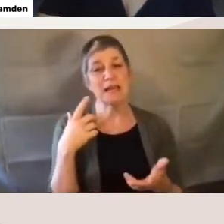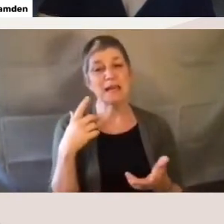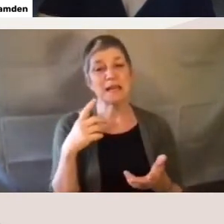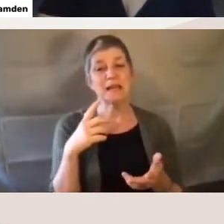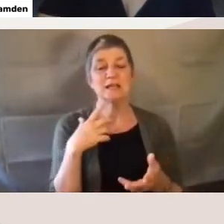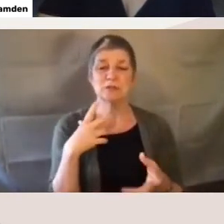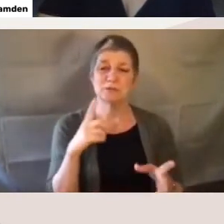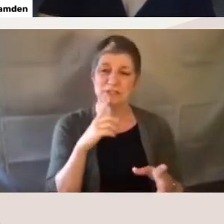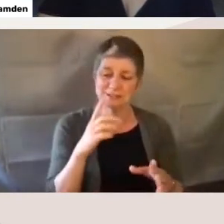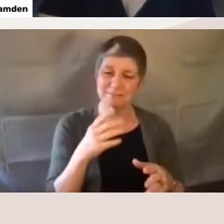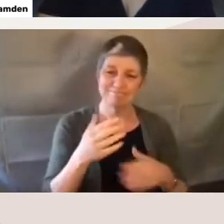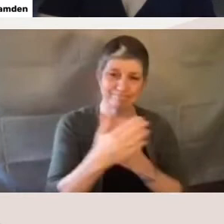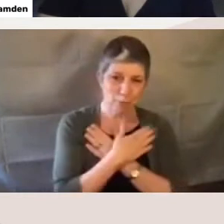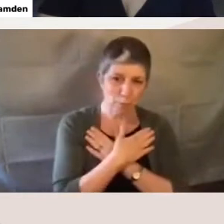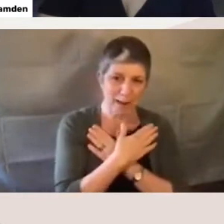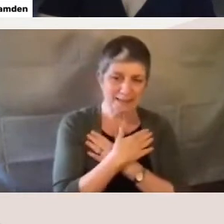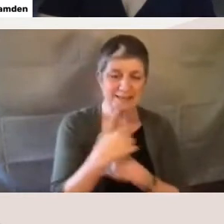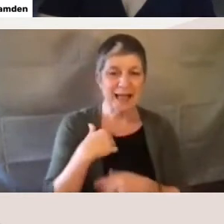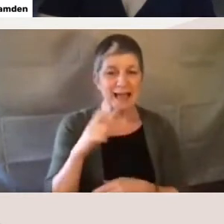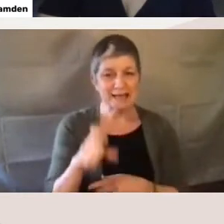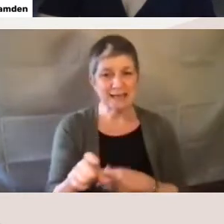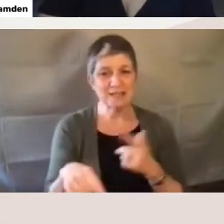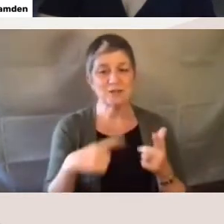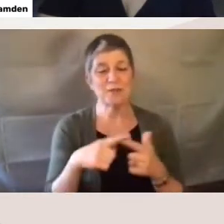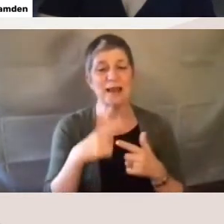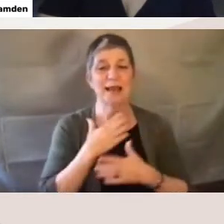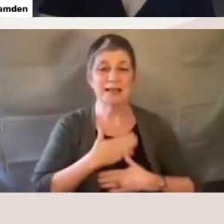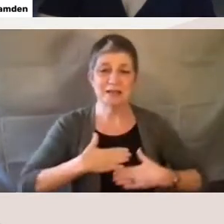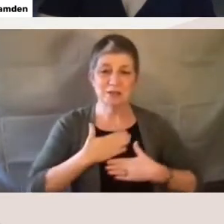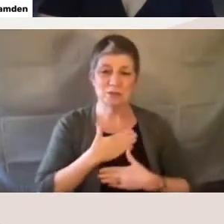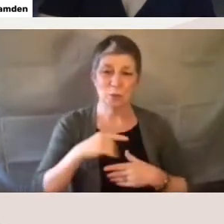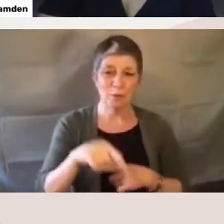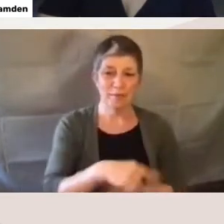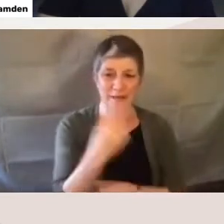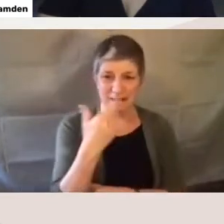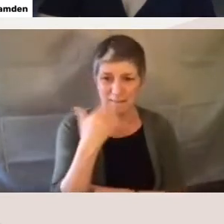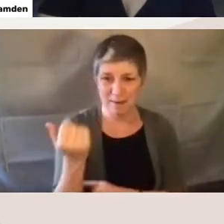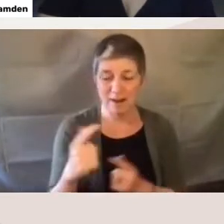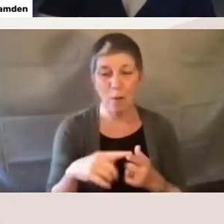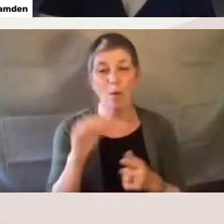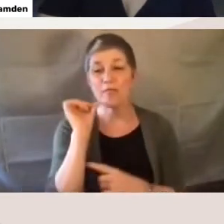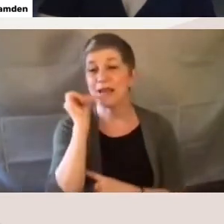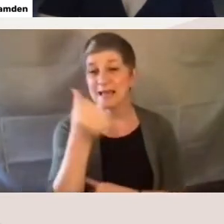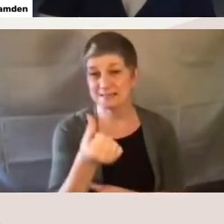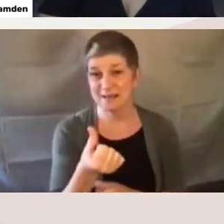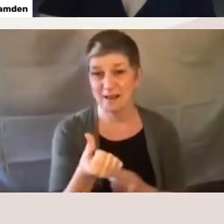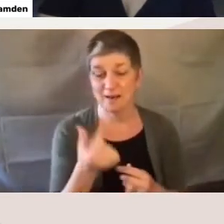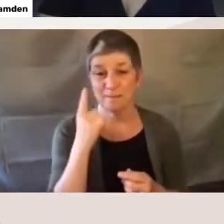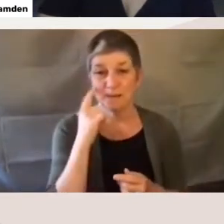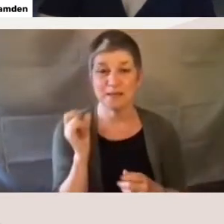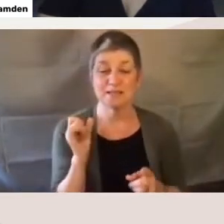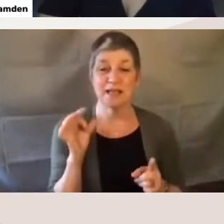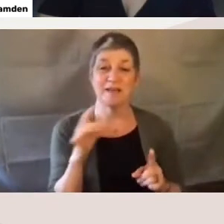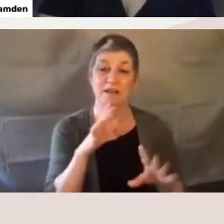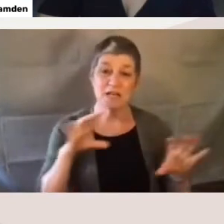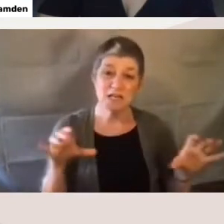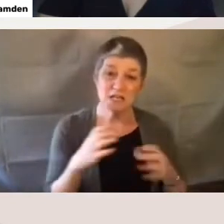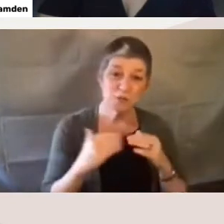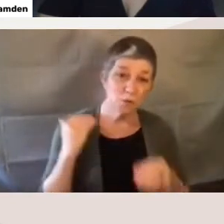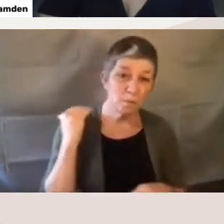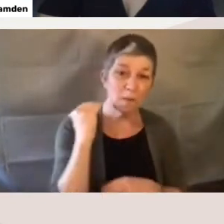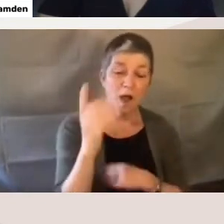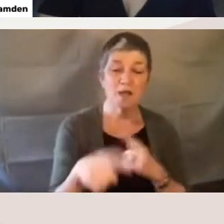need in order to enjoy the day better or the next day, because if I did too